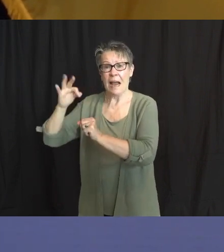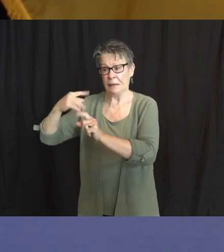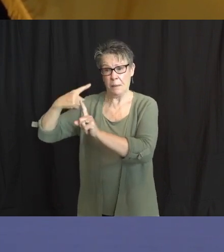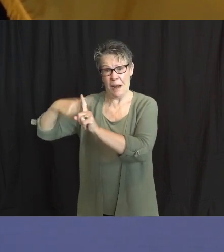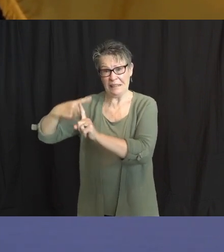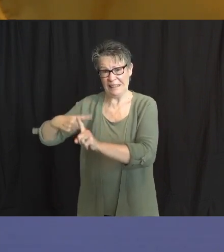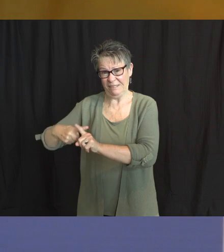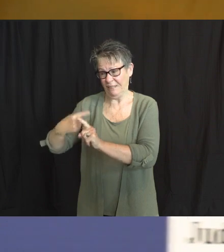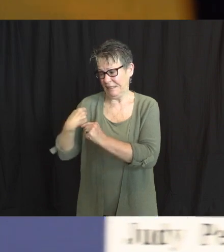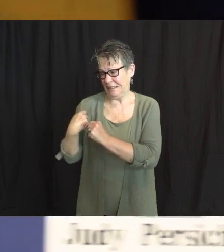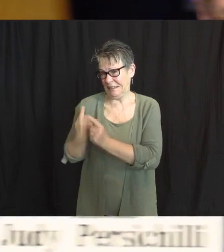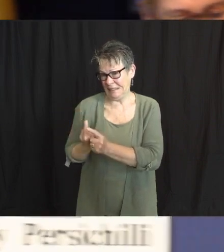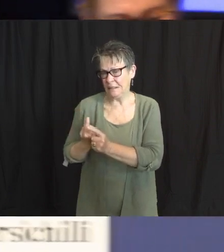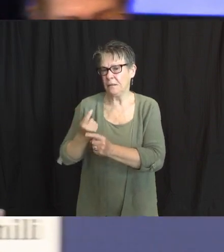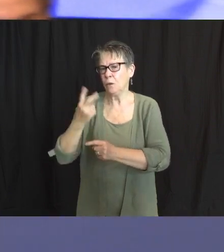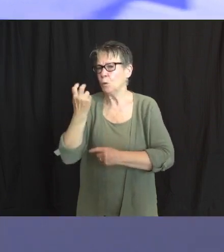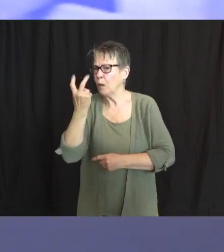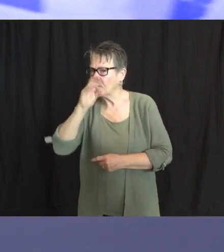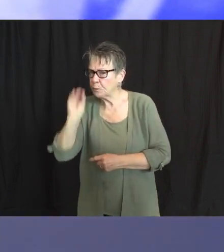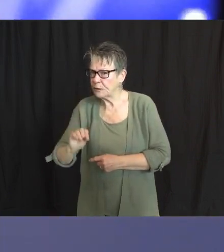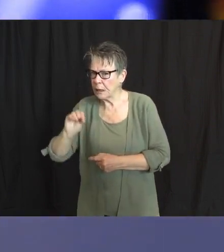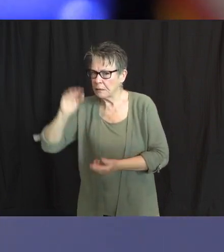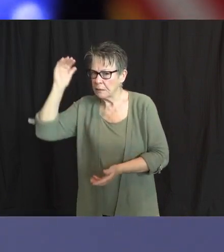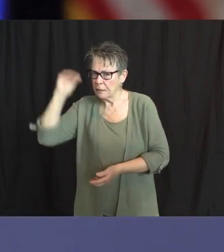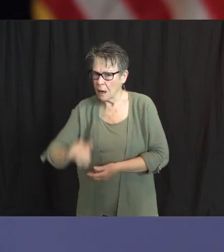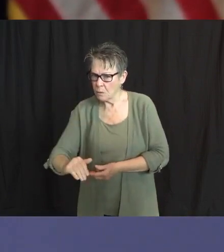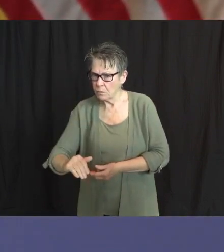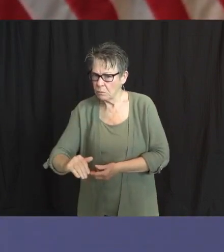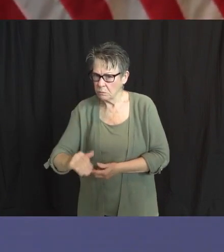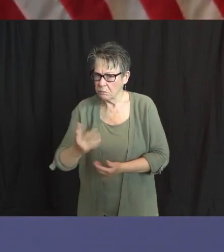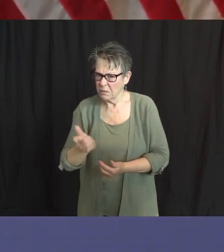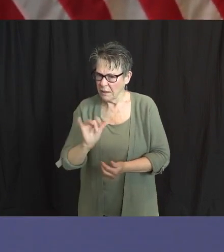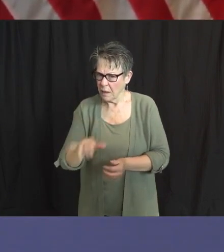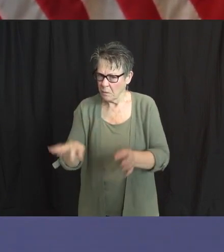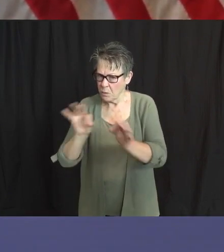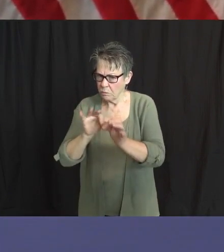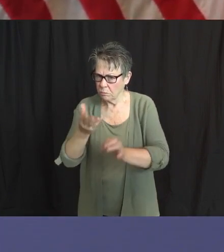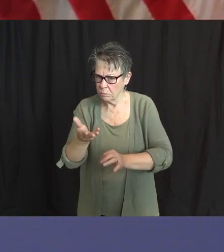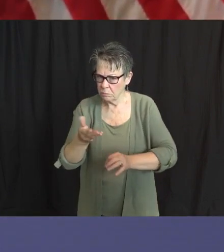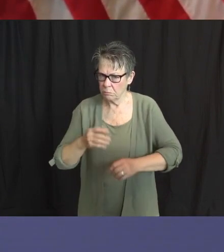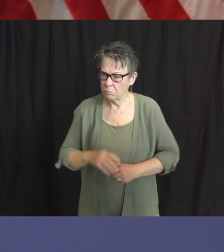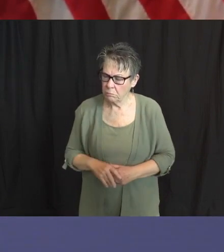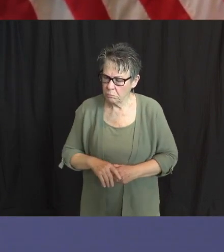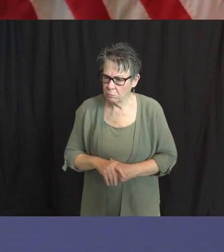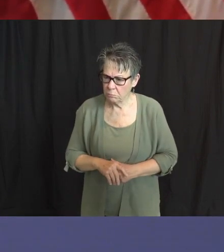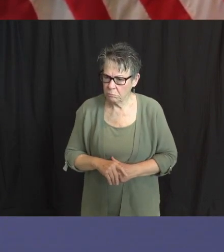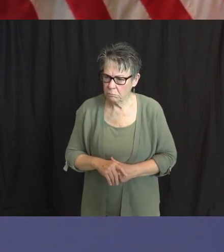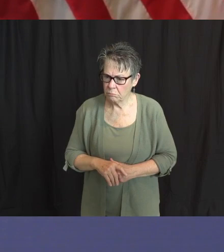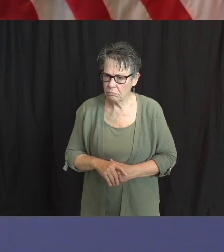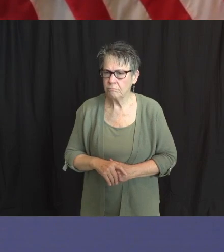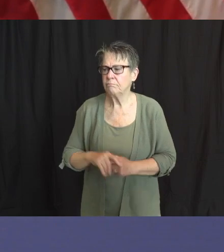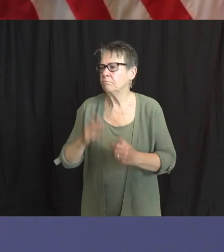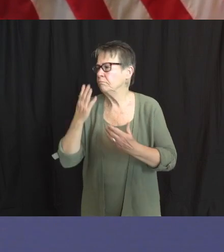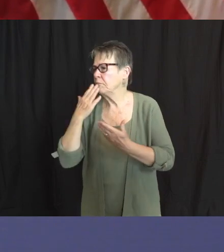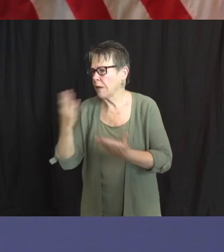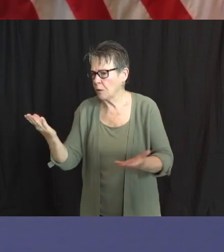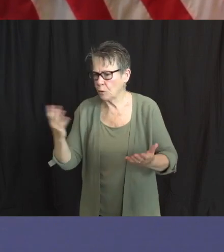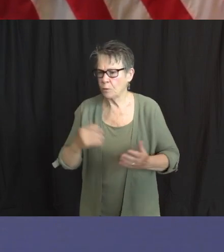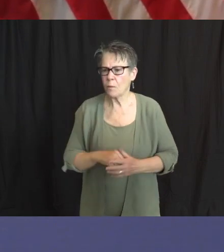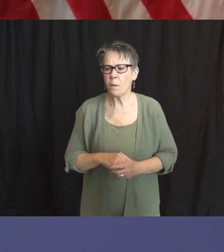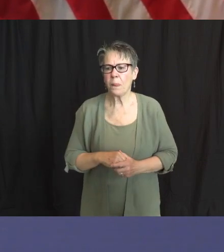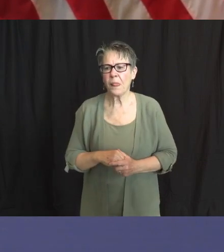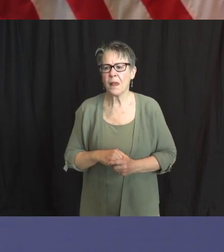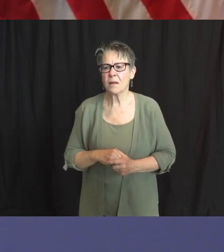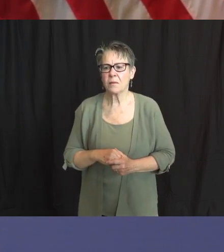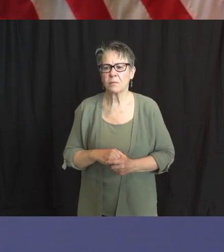you. Judy, thank you for everything. And again, you're going to have the full guidance on electives by the end of the day, is that right? Yeah.